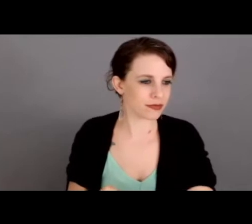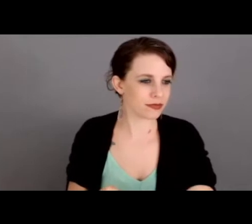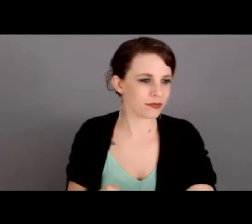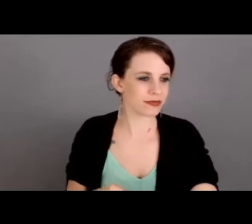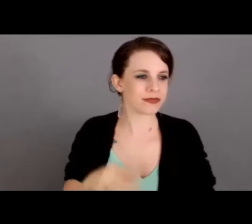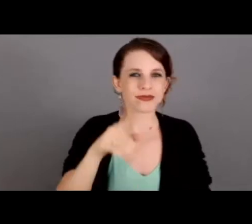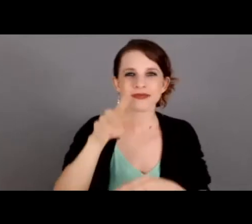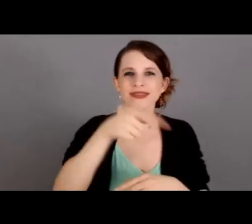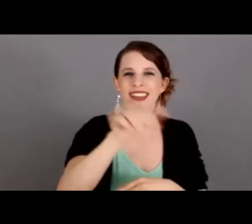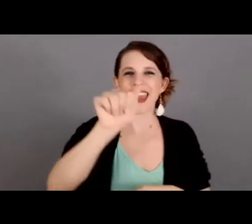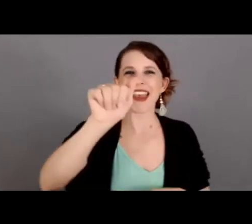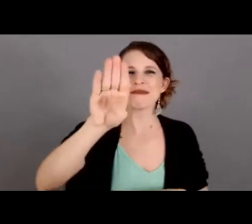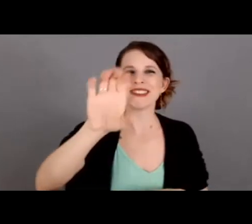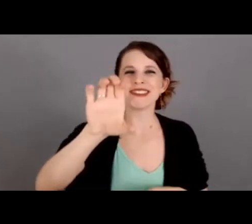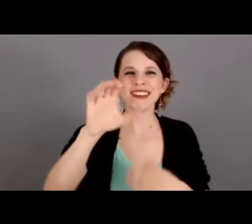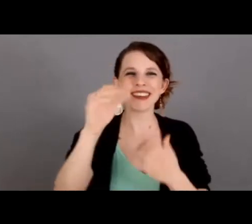forth.